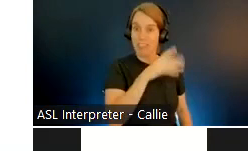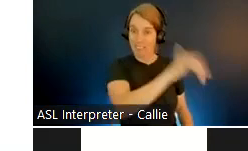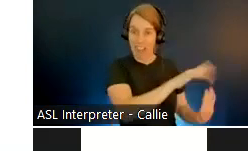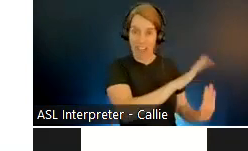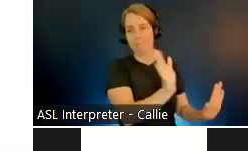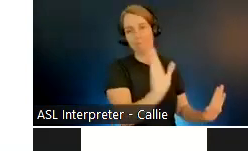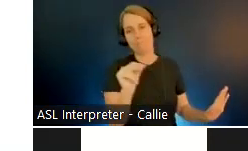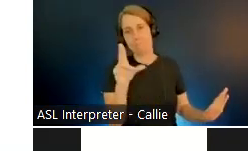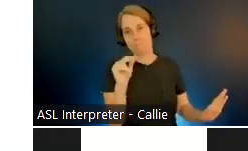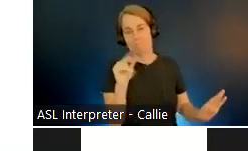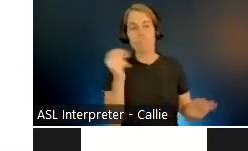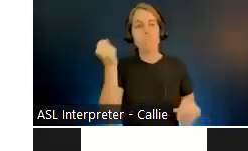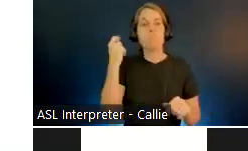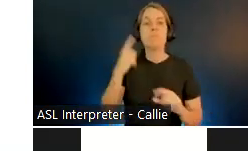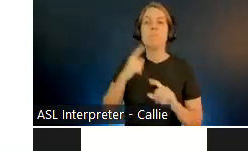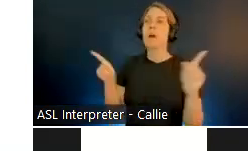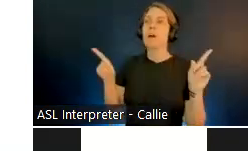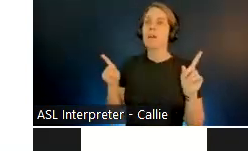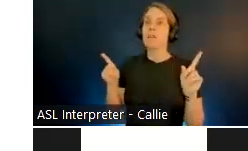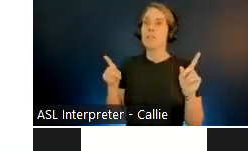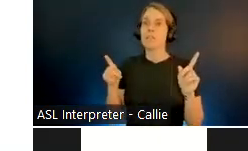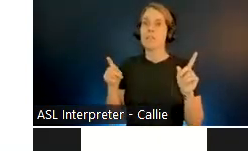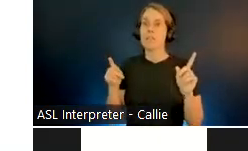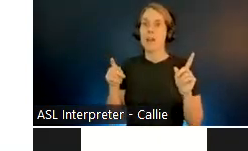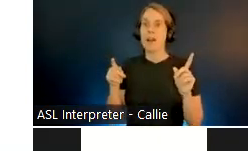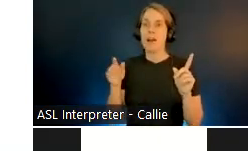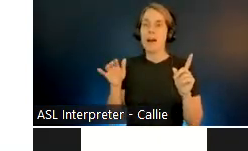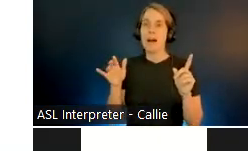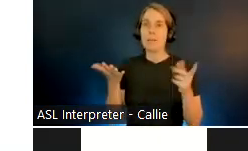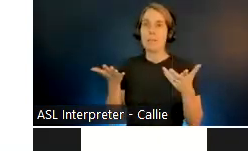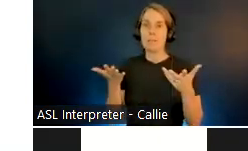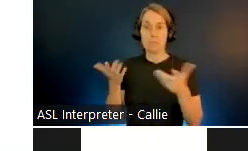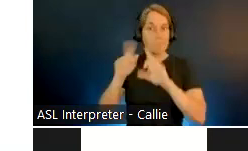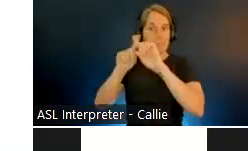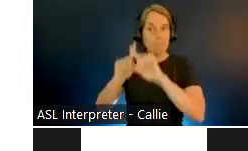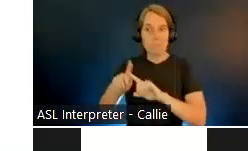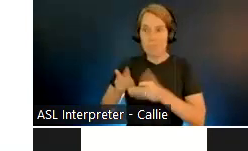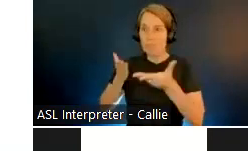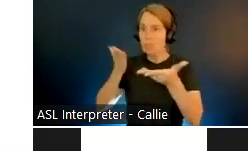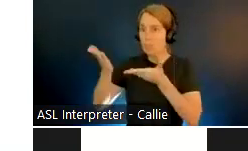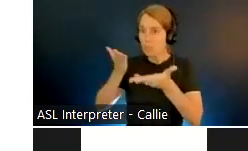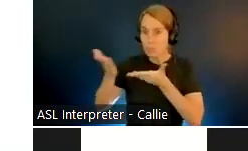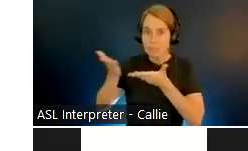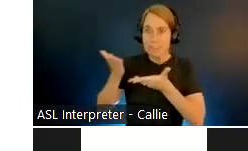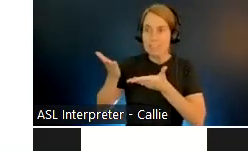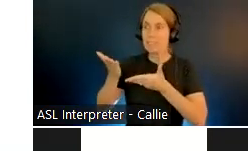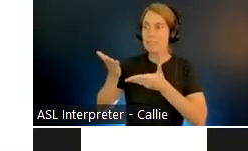of services that may be provided in